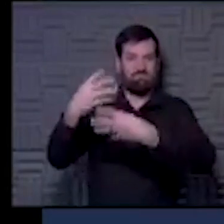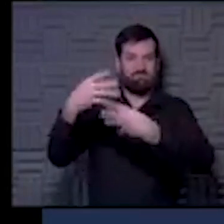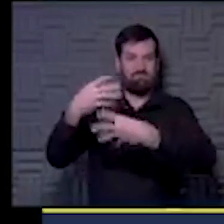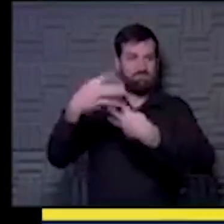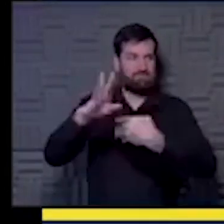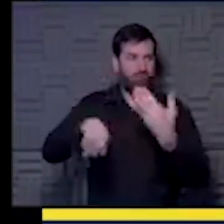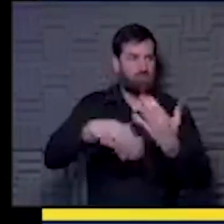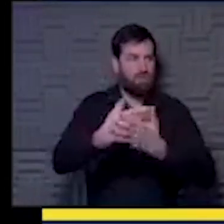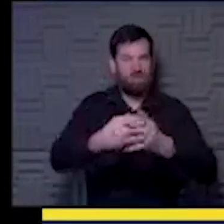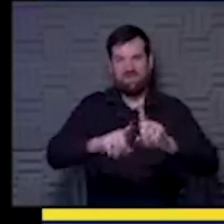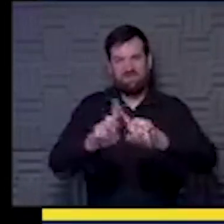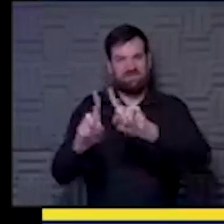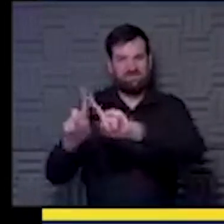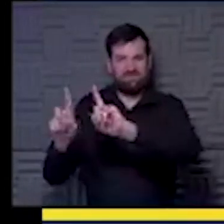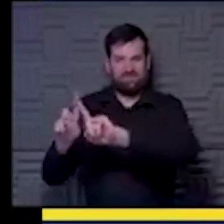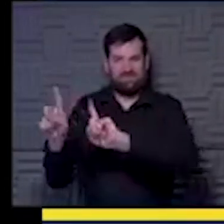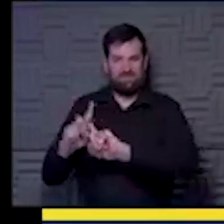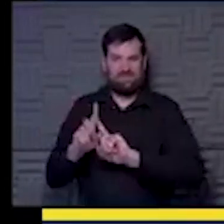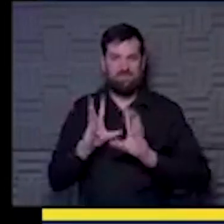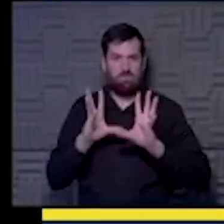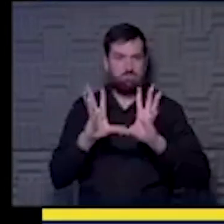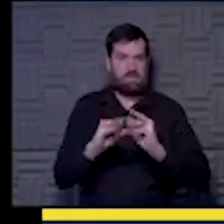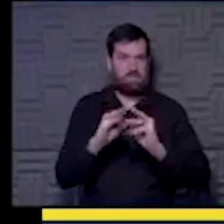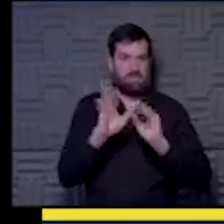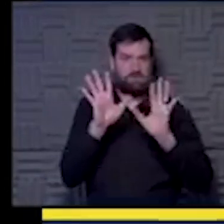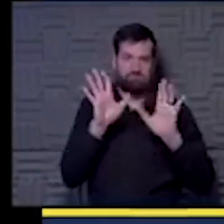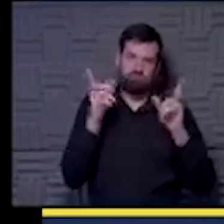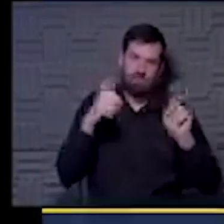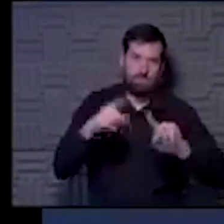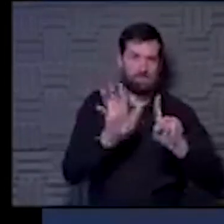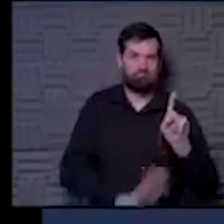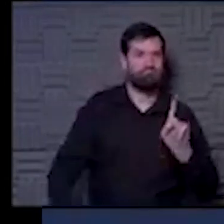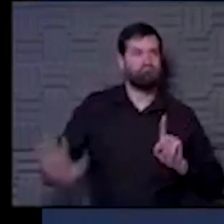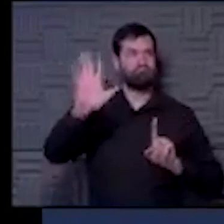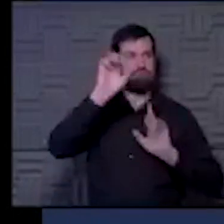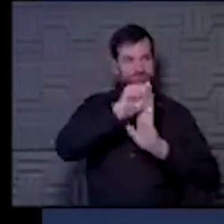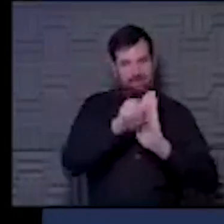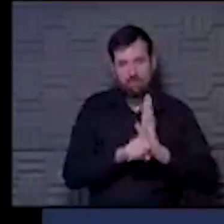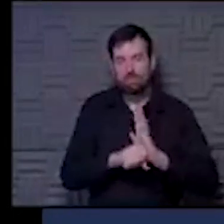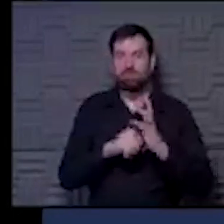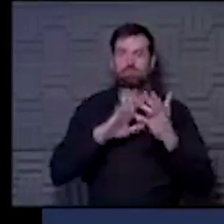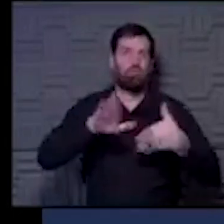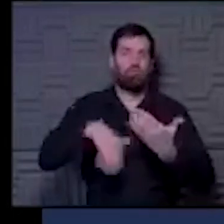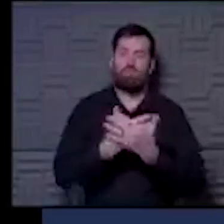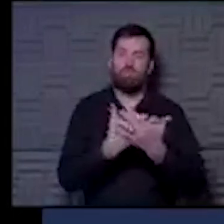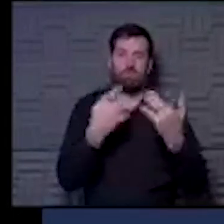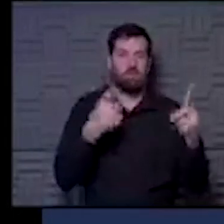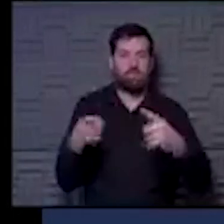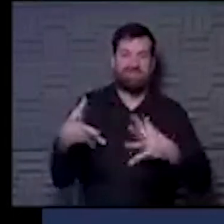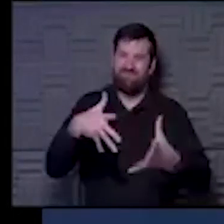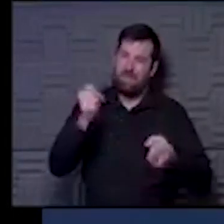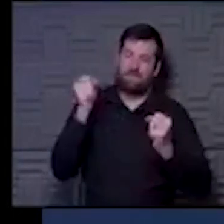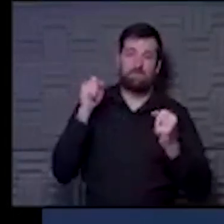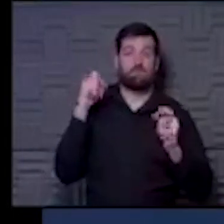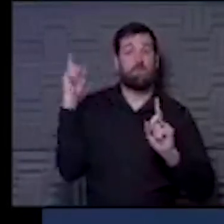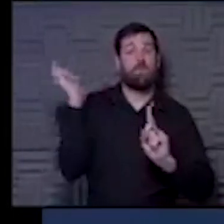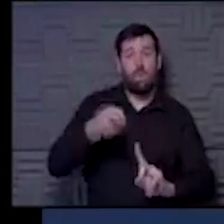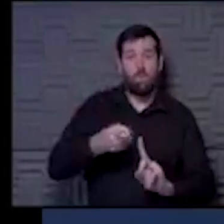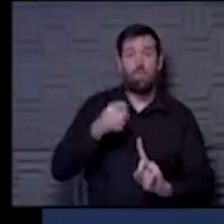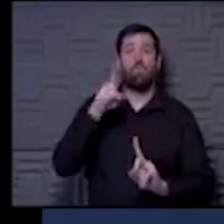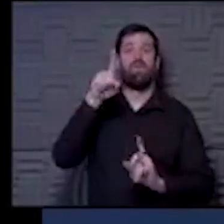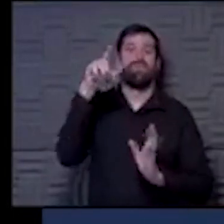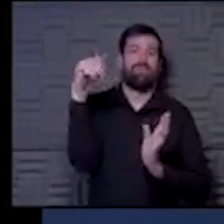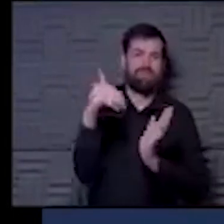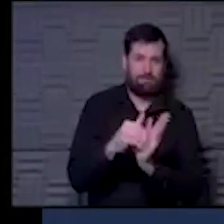different meeting commitments that are taking place across the state. All this is happening very rapidly. The goal is 1,000 meetings,